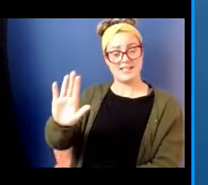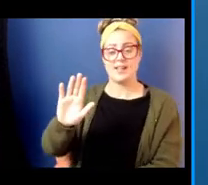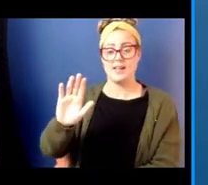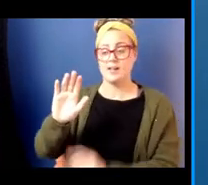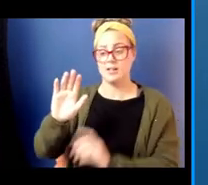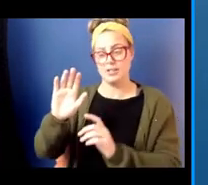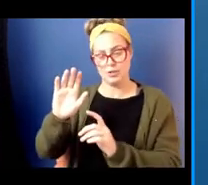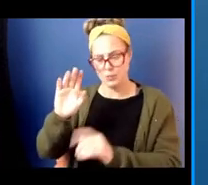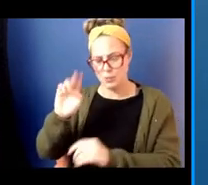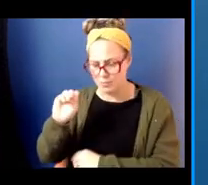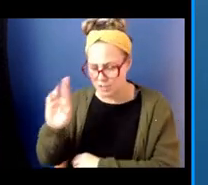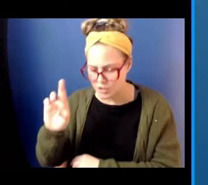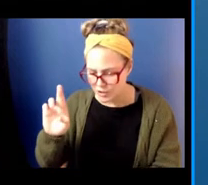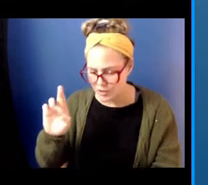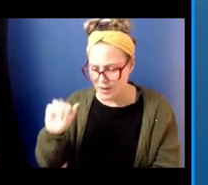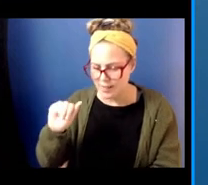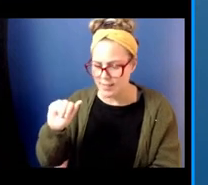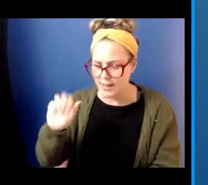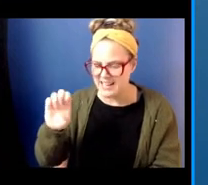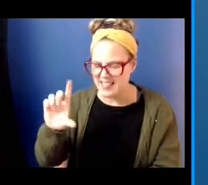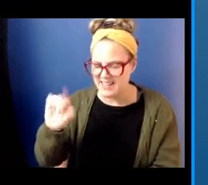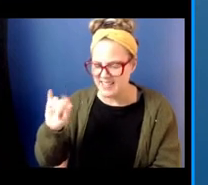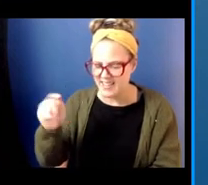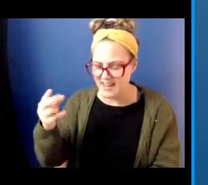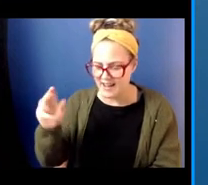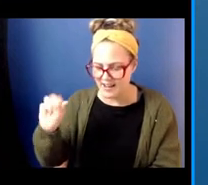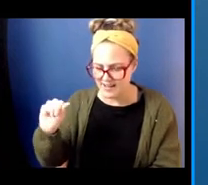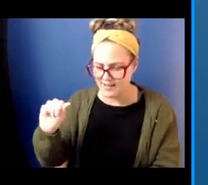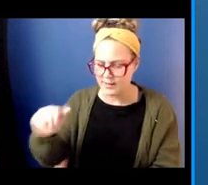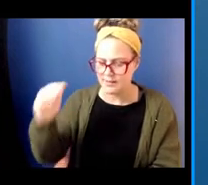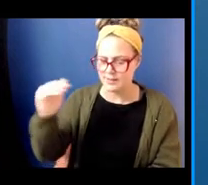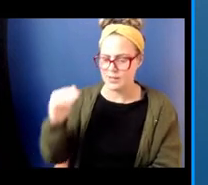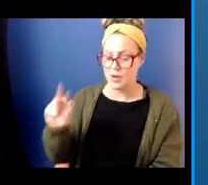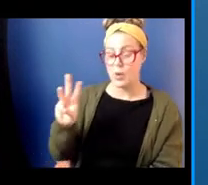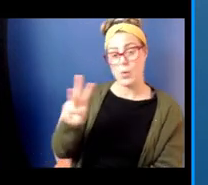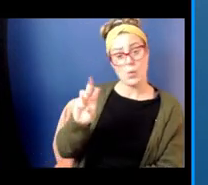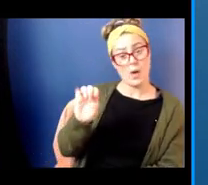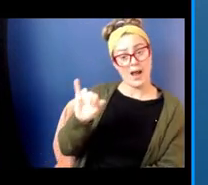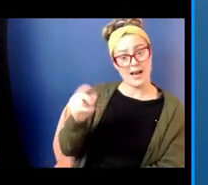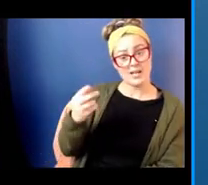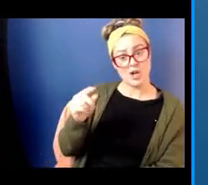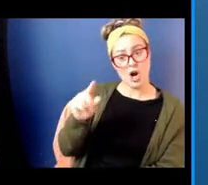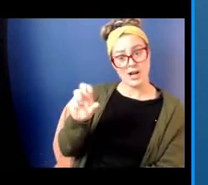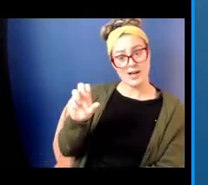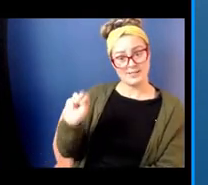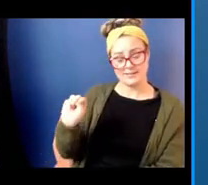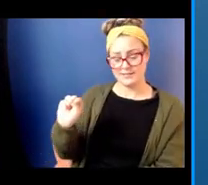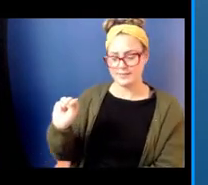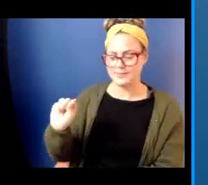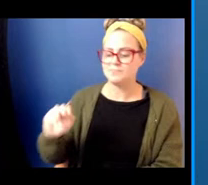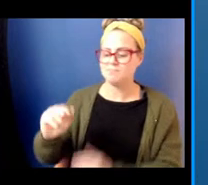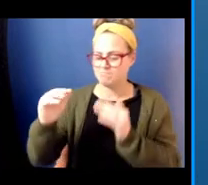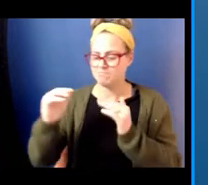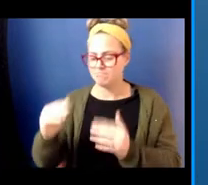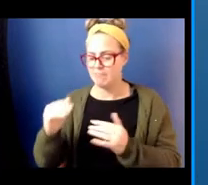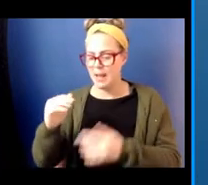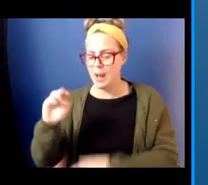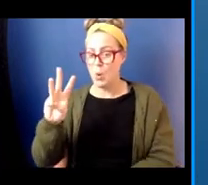Weingarten Miss Williams has given her proxy to Ms Martin